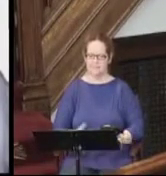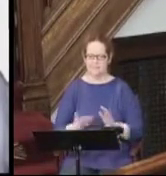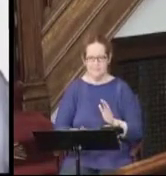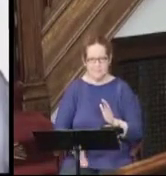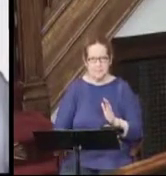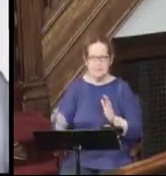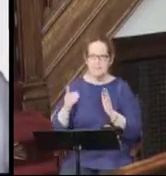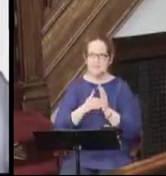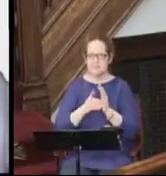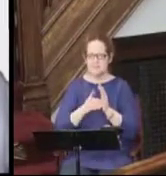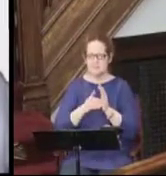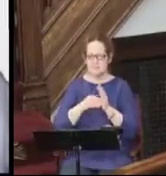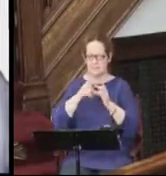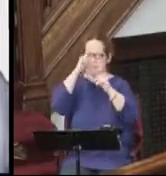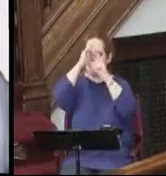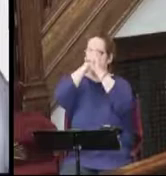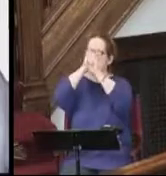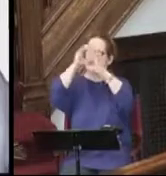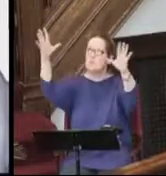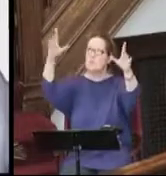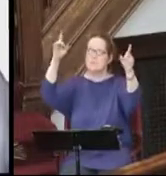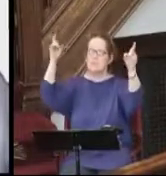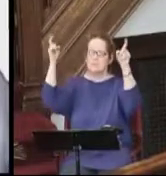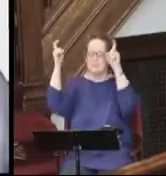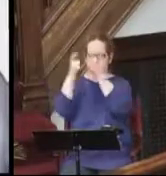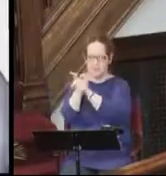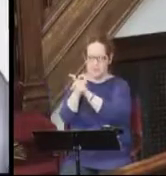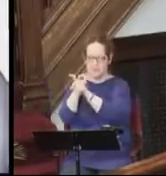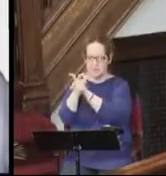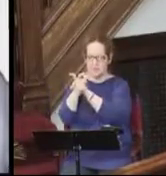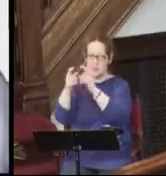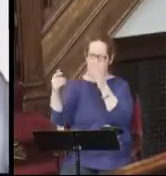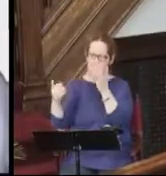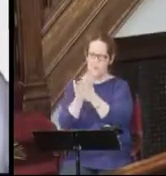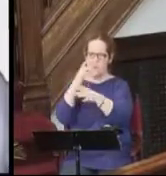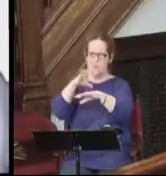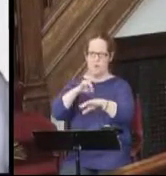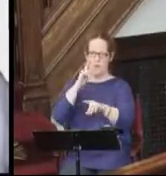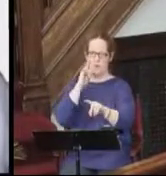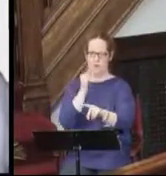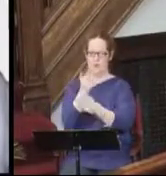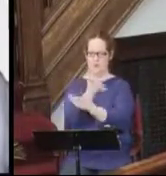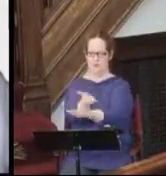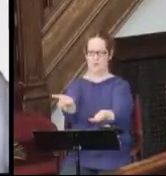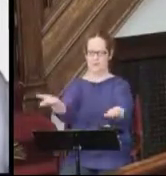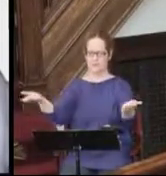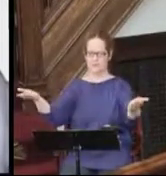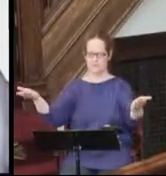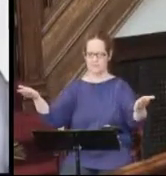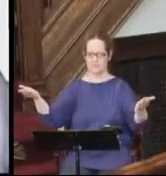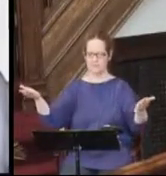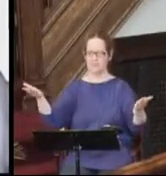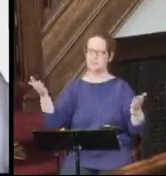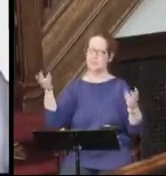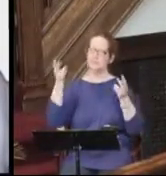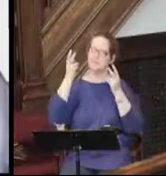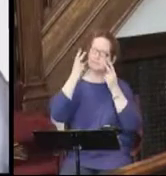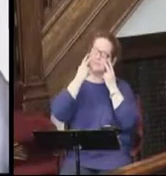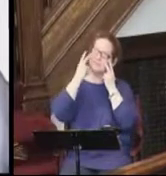And once again the scene was changed, no earth there seemed to